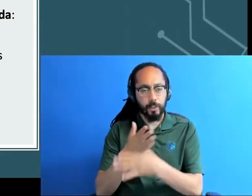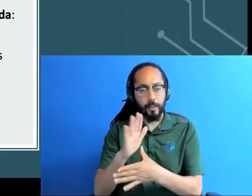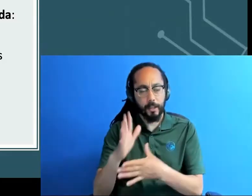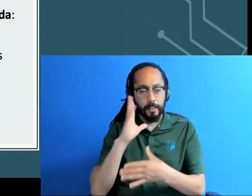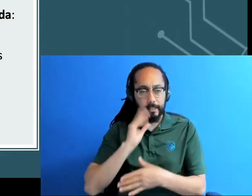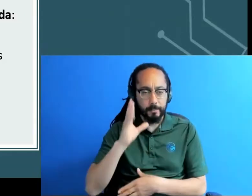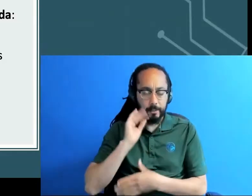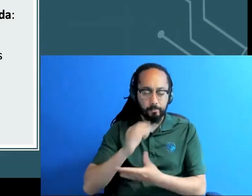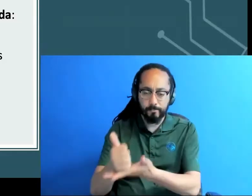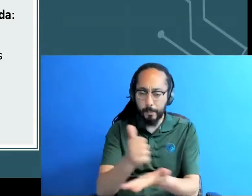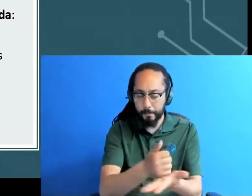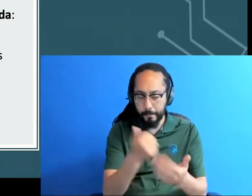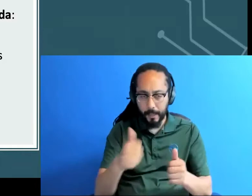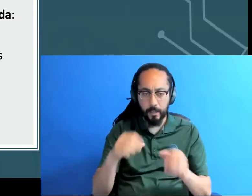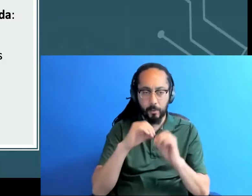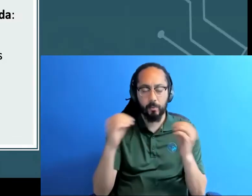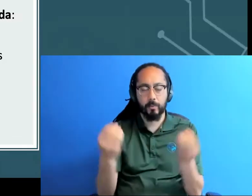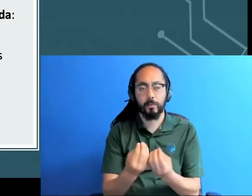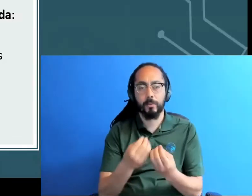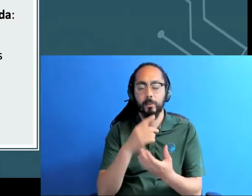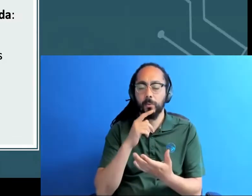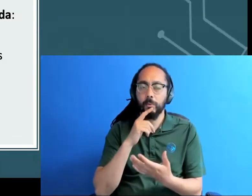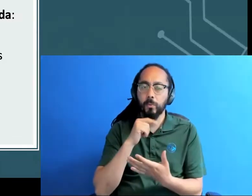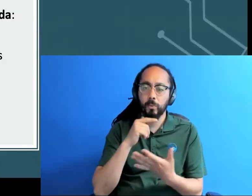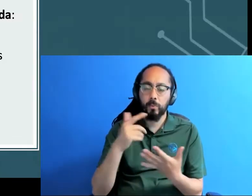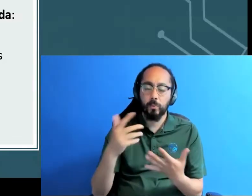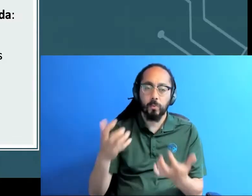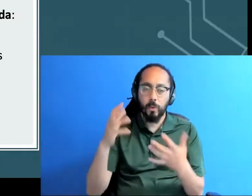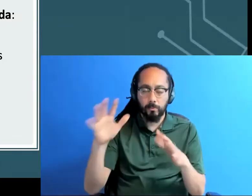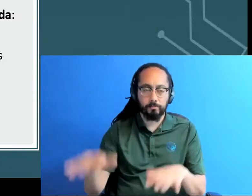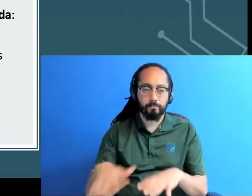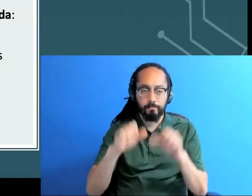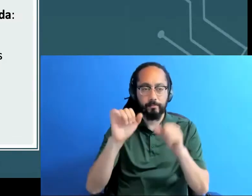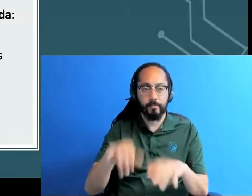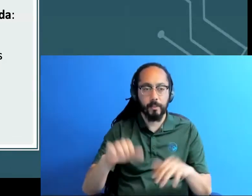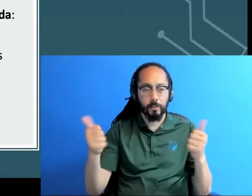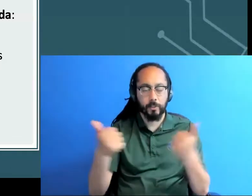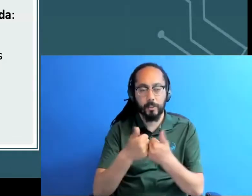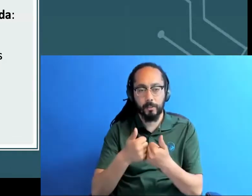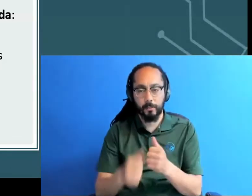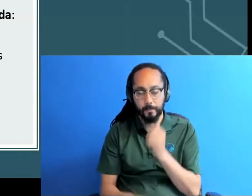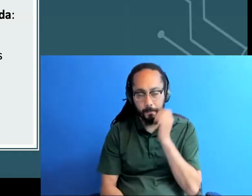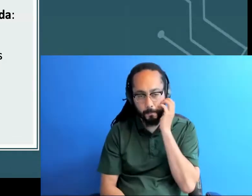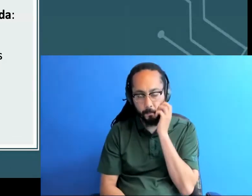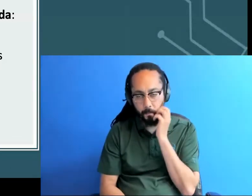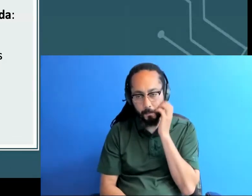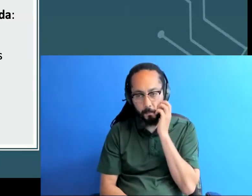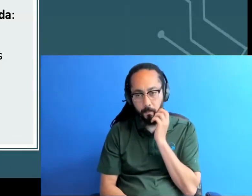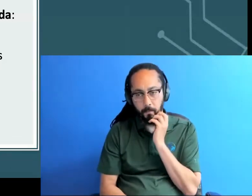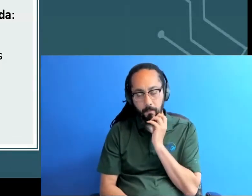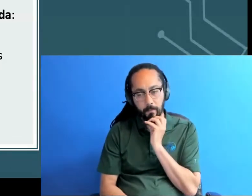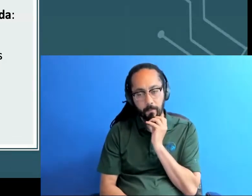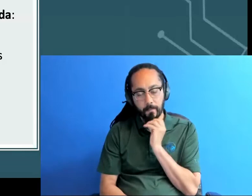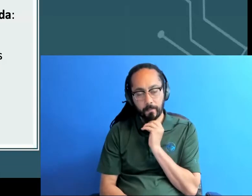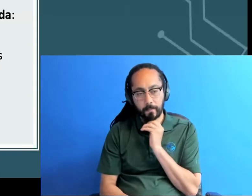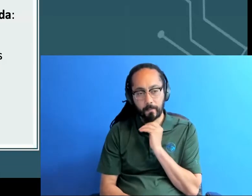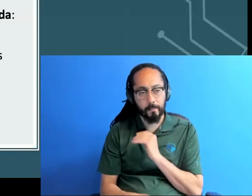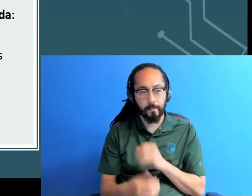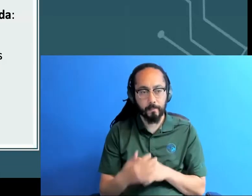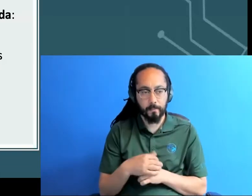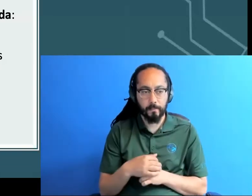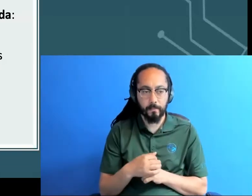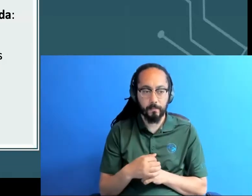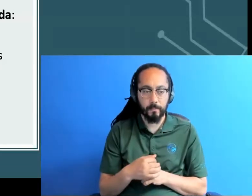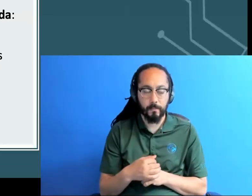who's going to take on that kind of a challenge. Then 4 sessions from the